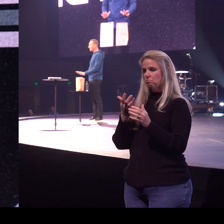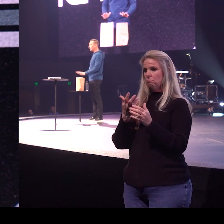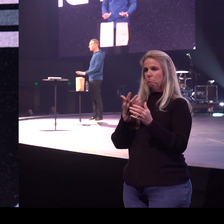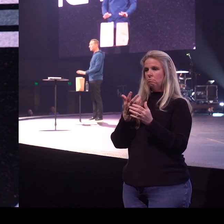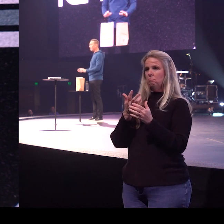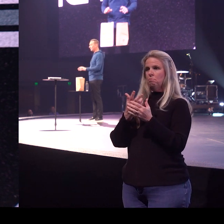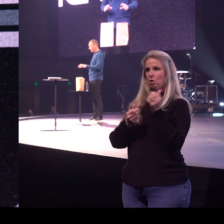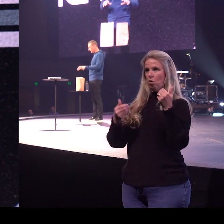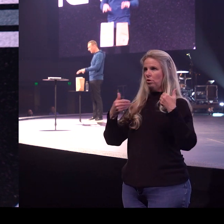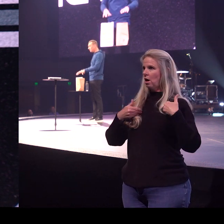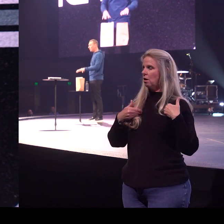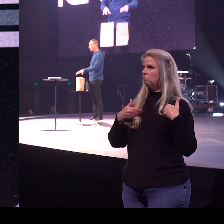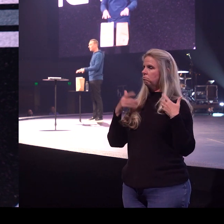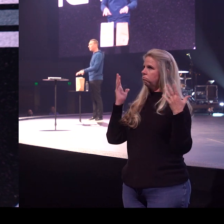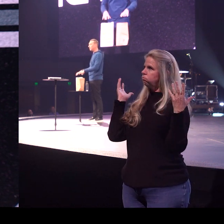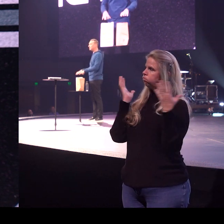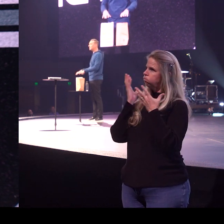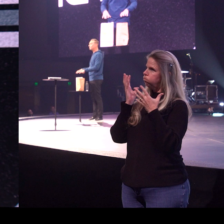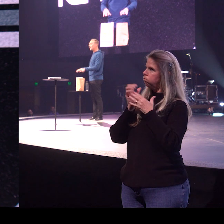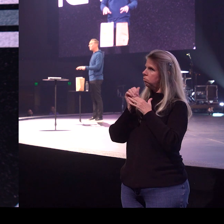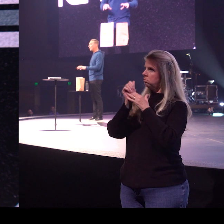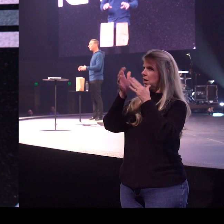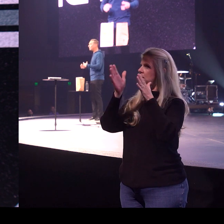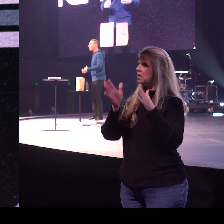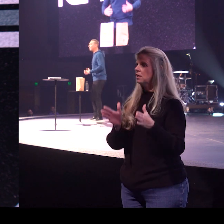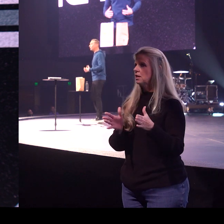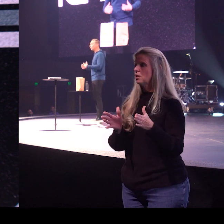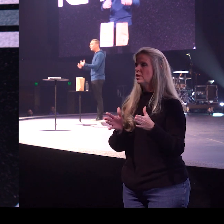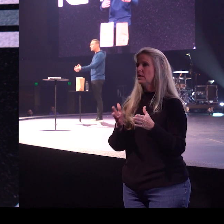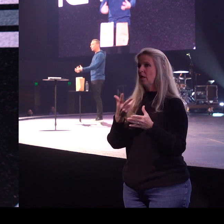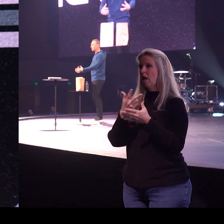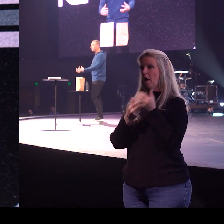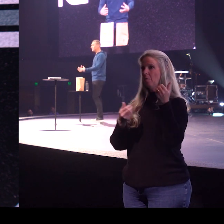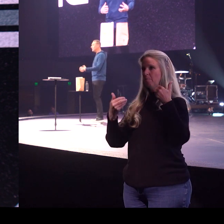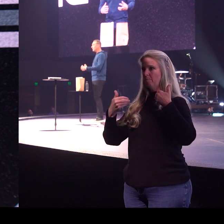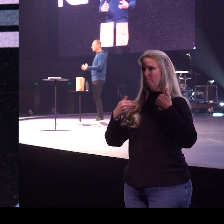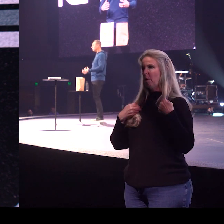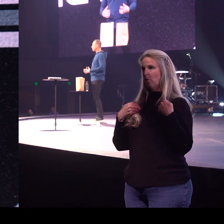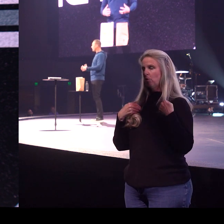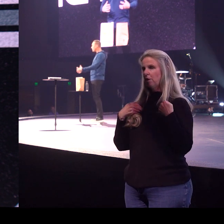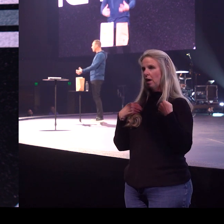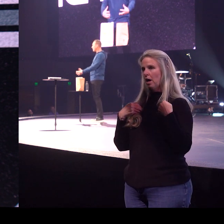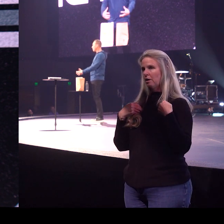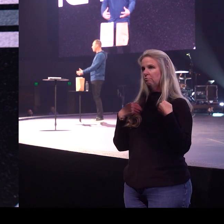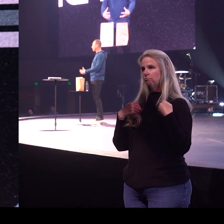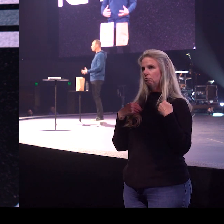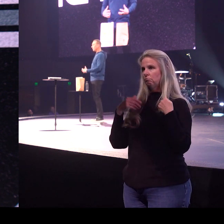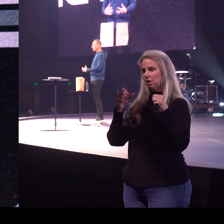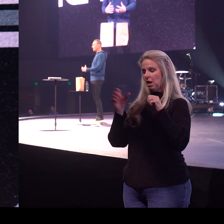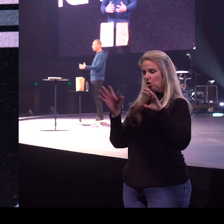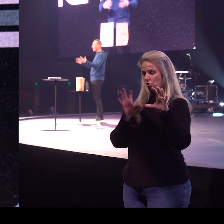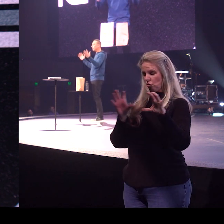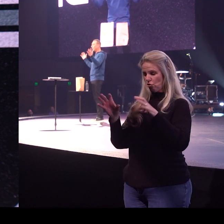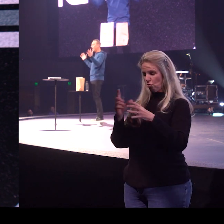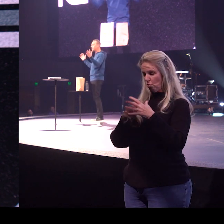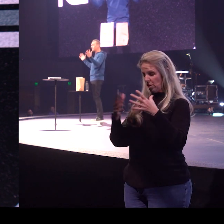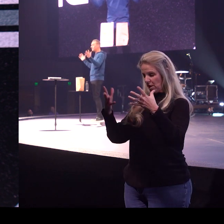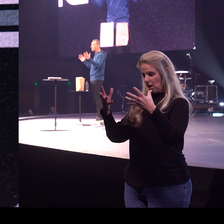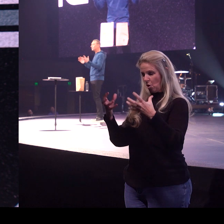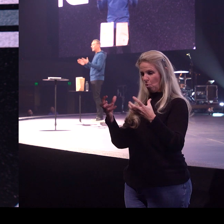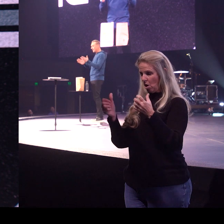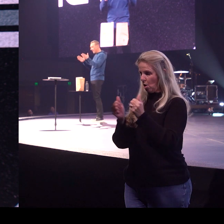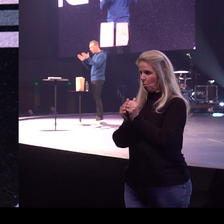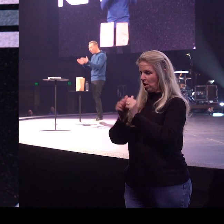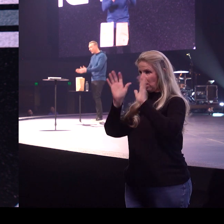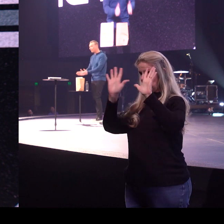amazing leaders that lead both the companies, and both of them have the resources to do anything they want with incredible